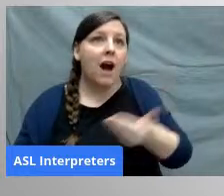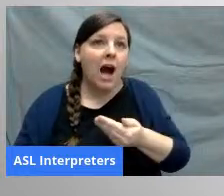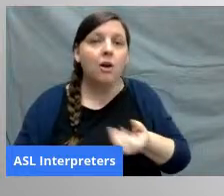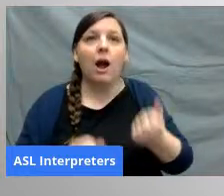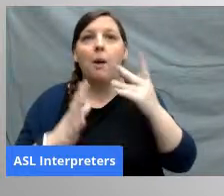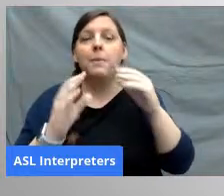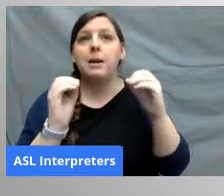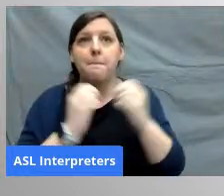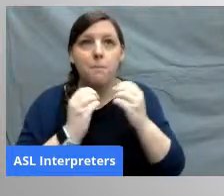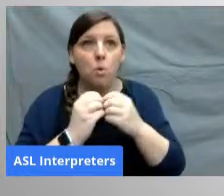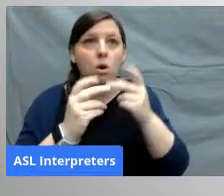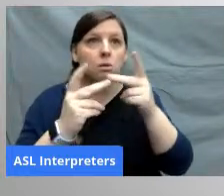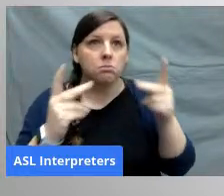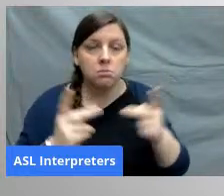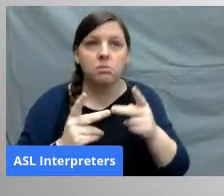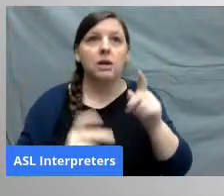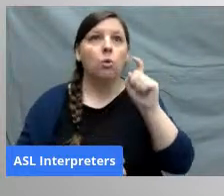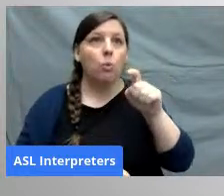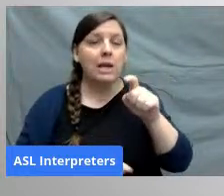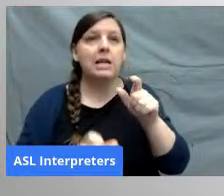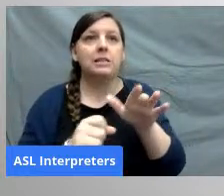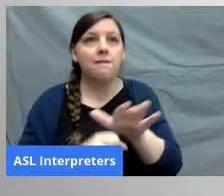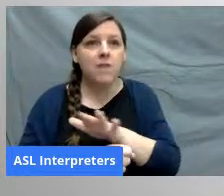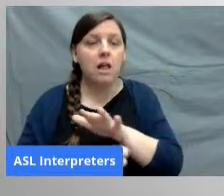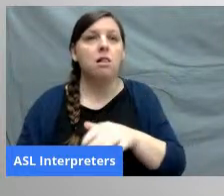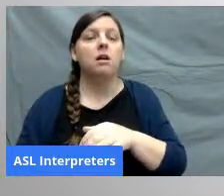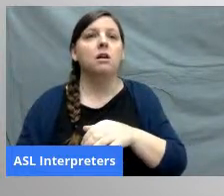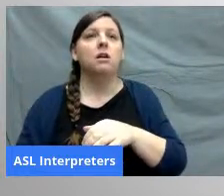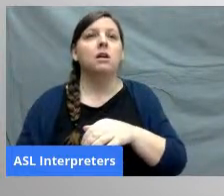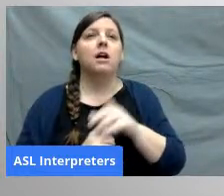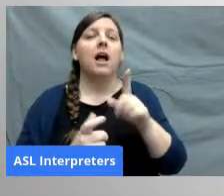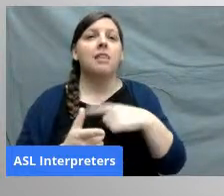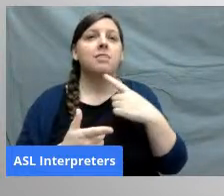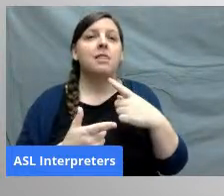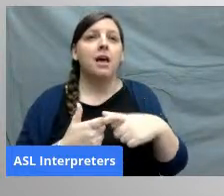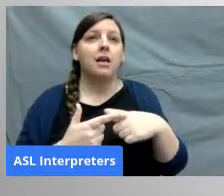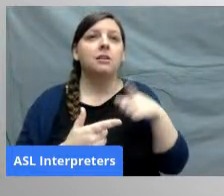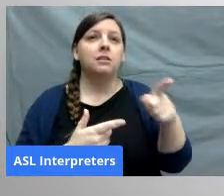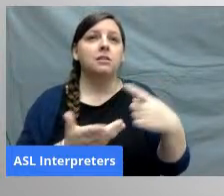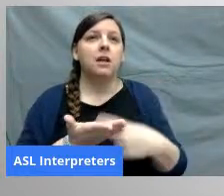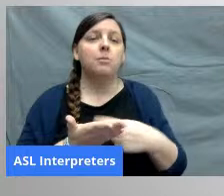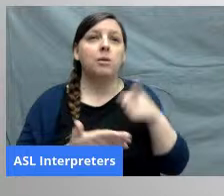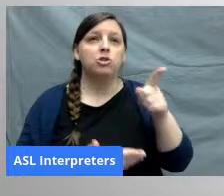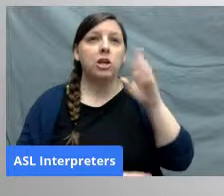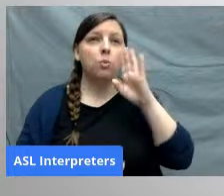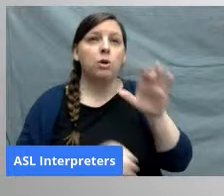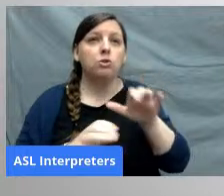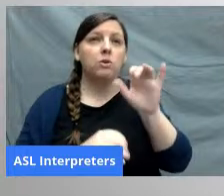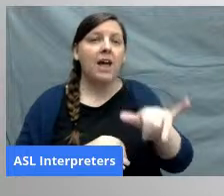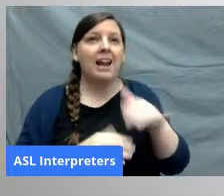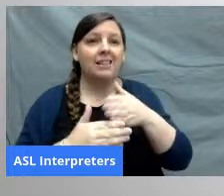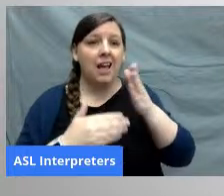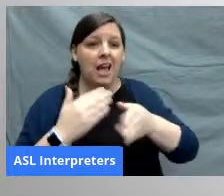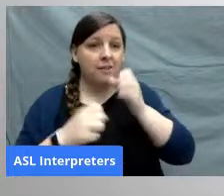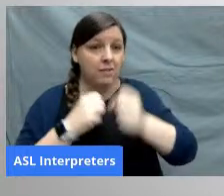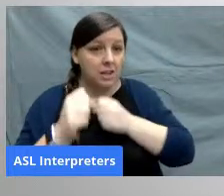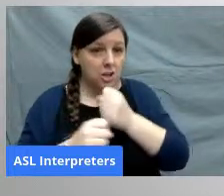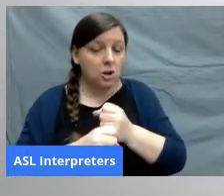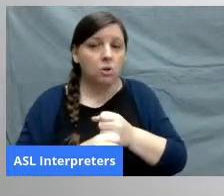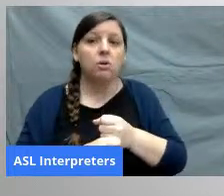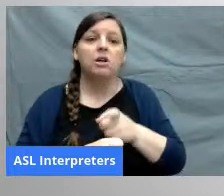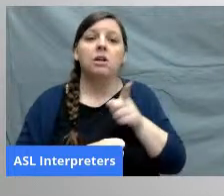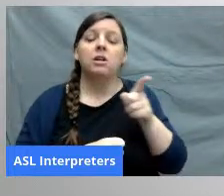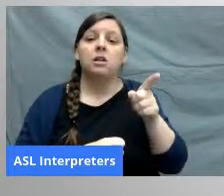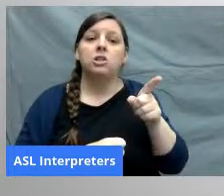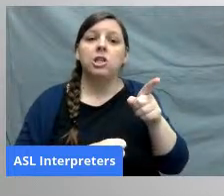need. And then sometimes, she'll do that even like at the end of a year, when she'll say that